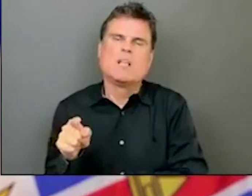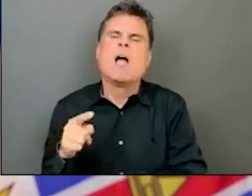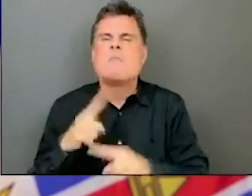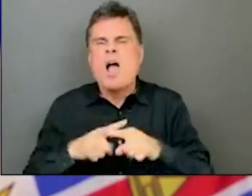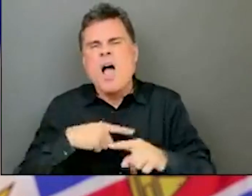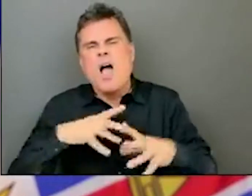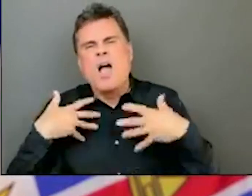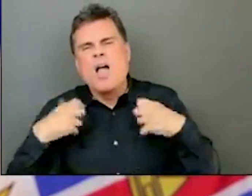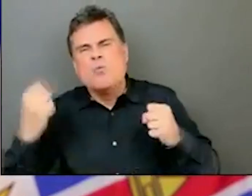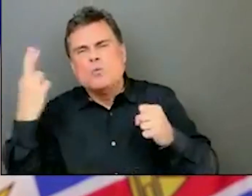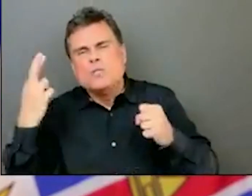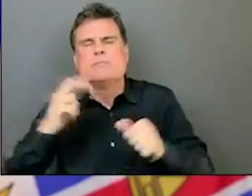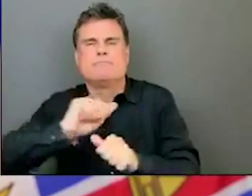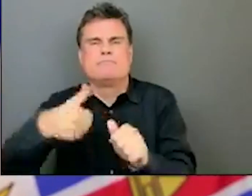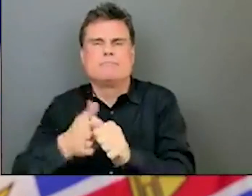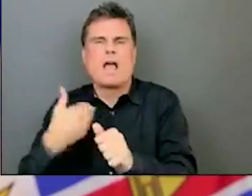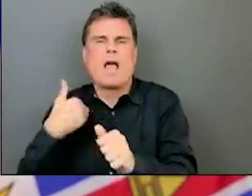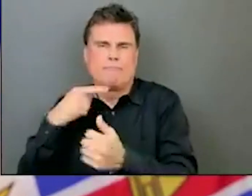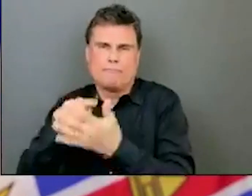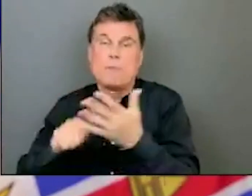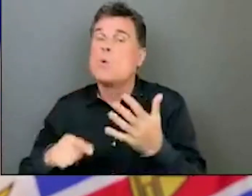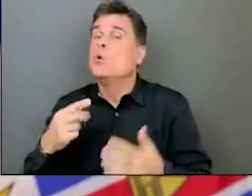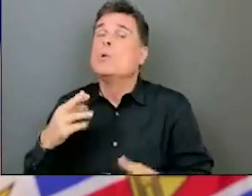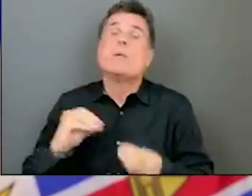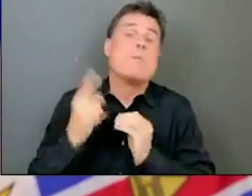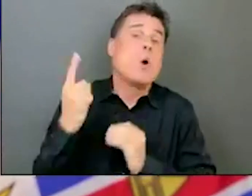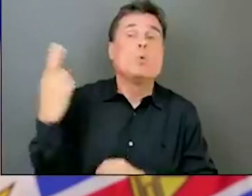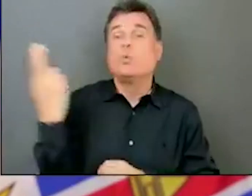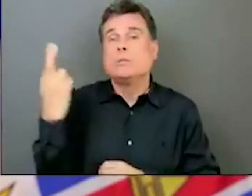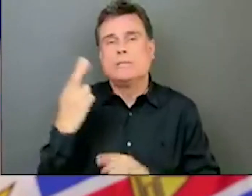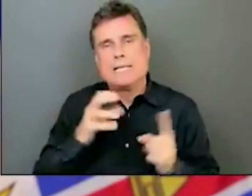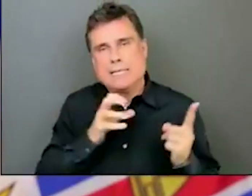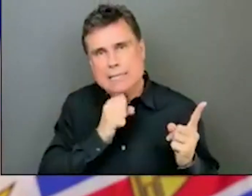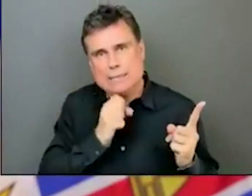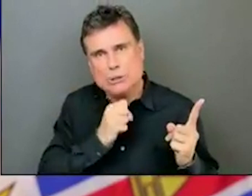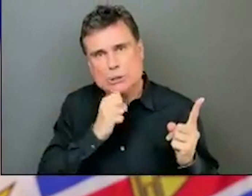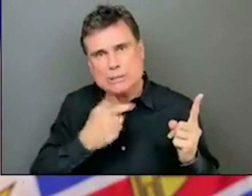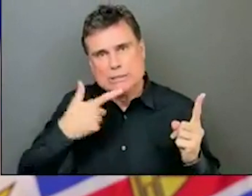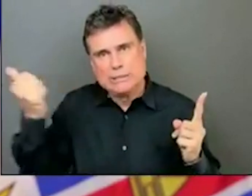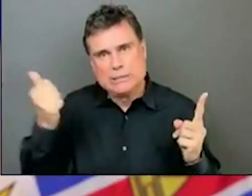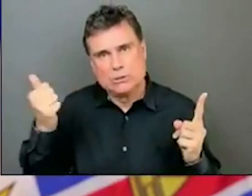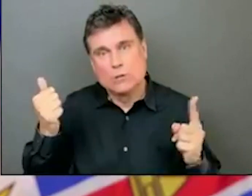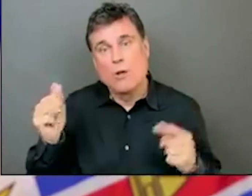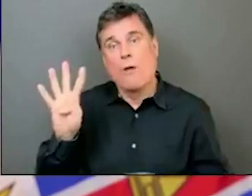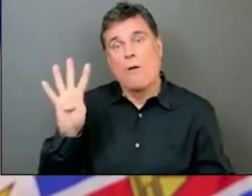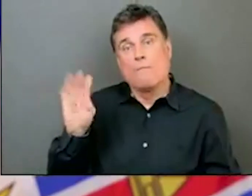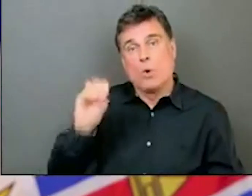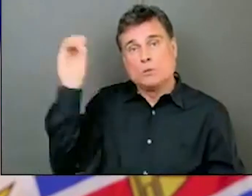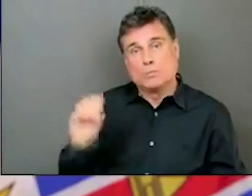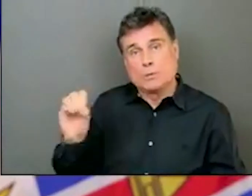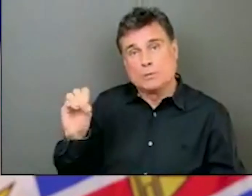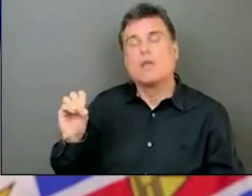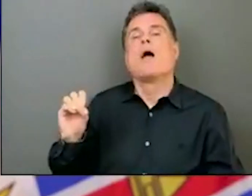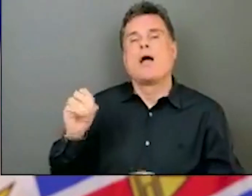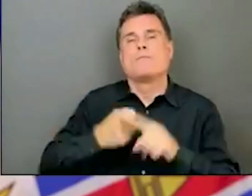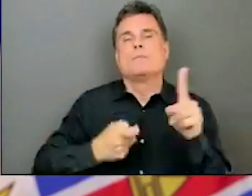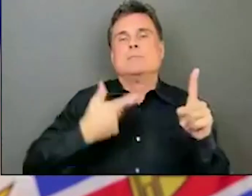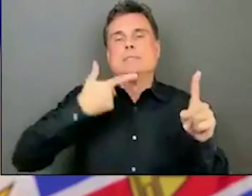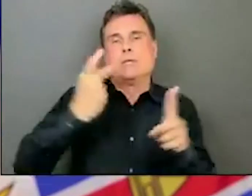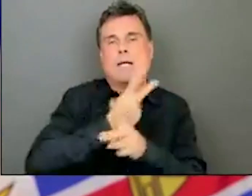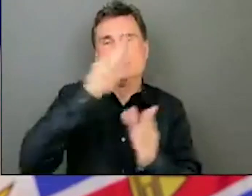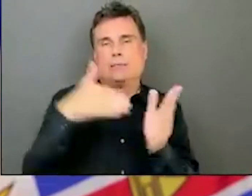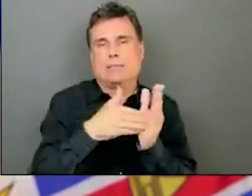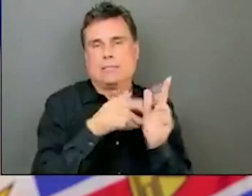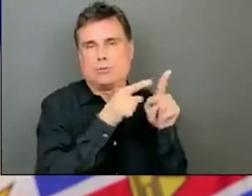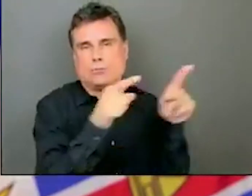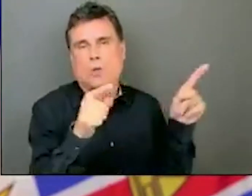underlying causes, as we know. But age is the number one most important risk factor, and about 40% of people are